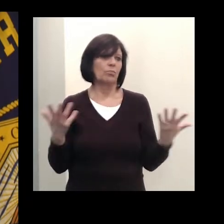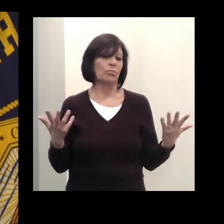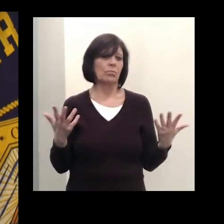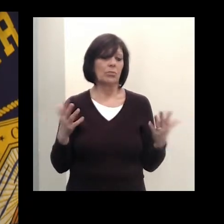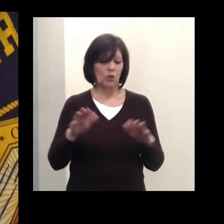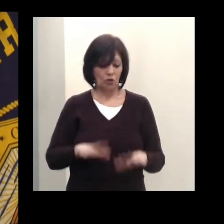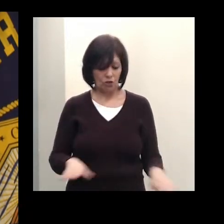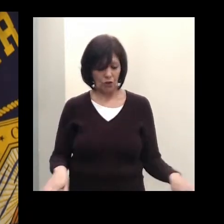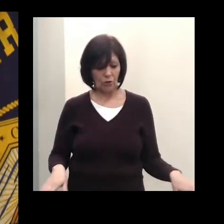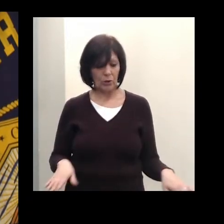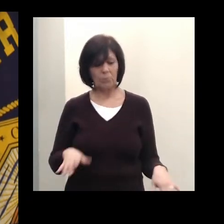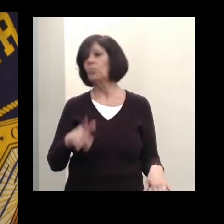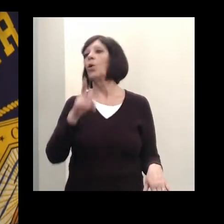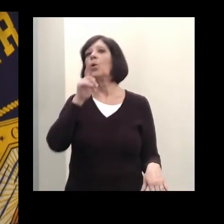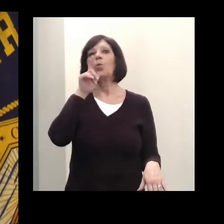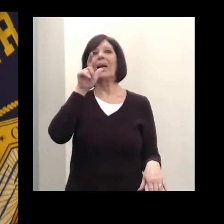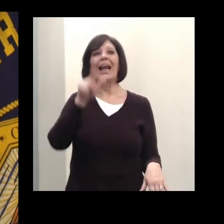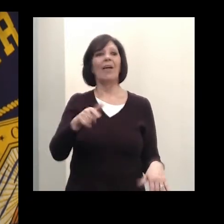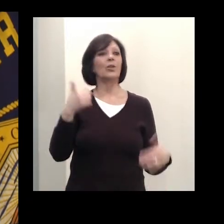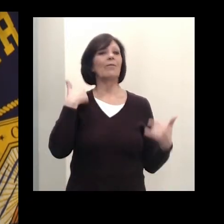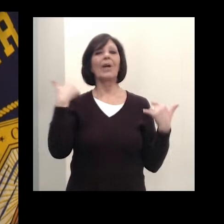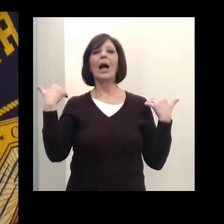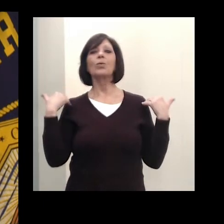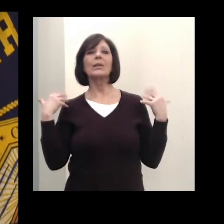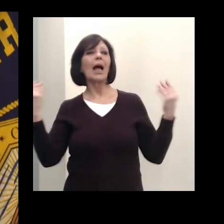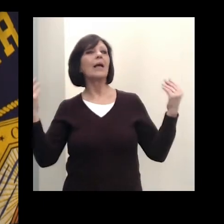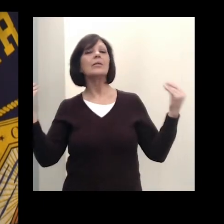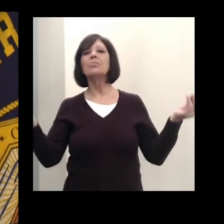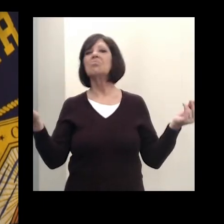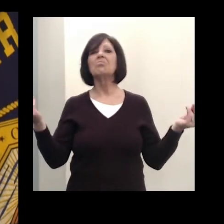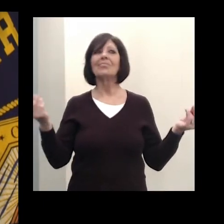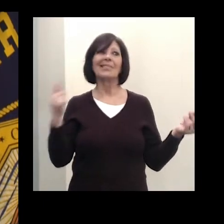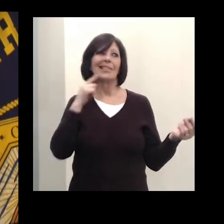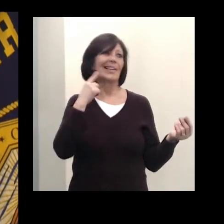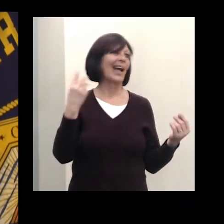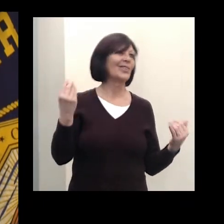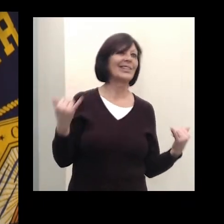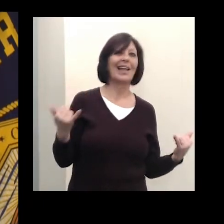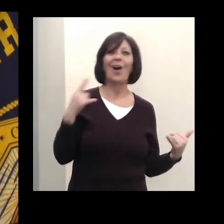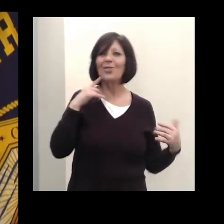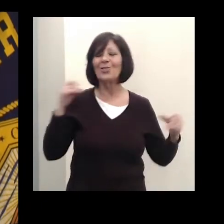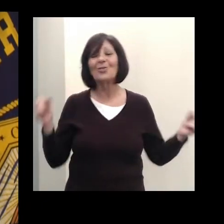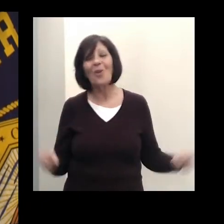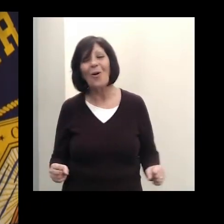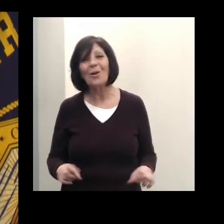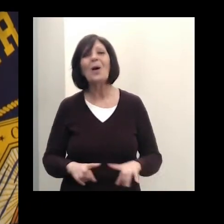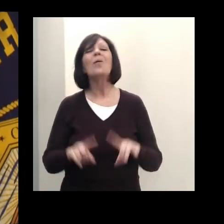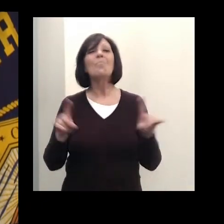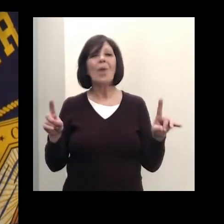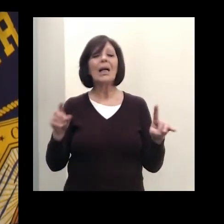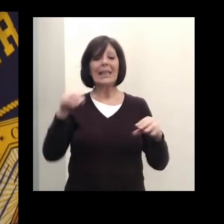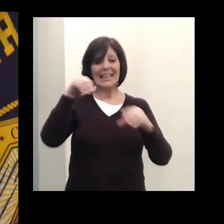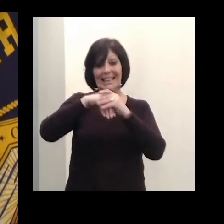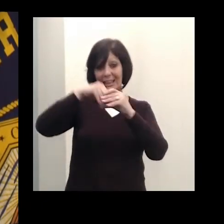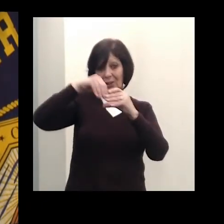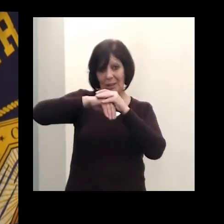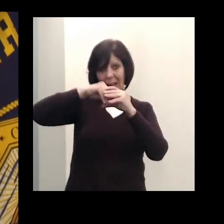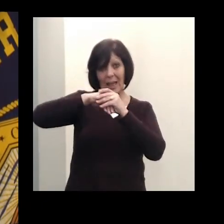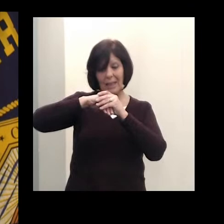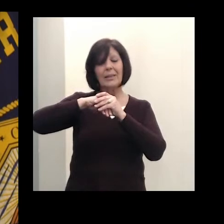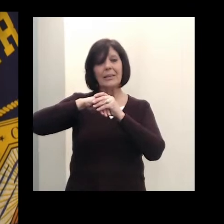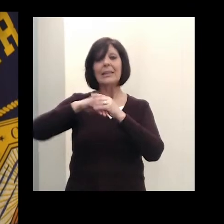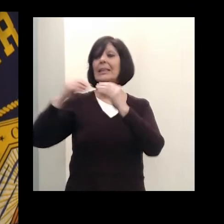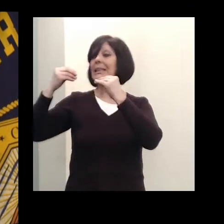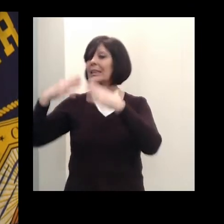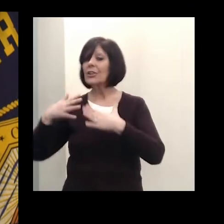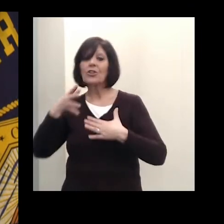not have to wear them if they were outside, which I don't think there's many classes outside now because of the cold. But indoor locations, the teachers, the